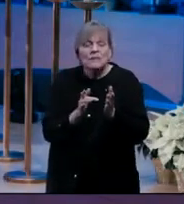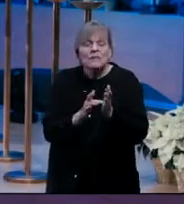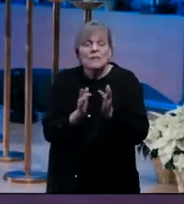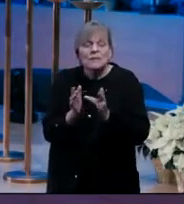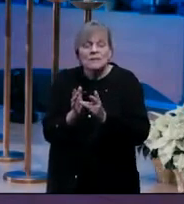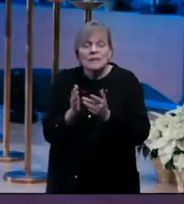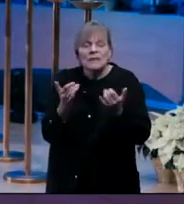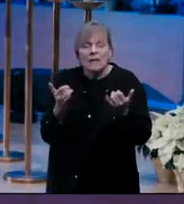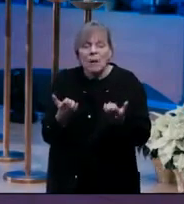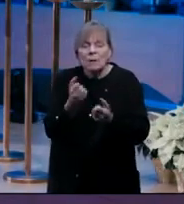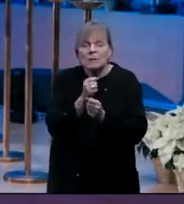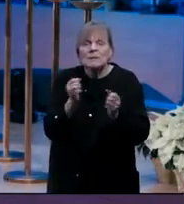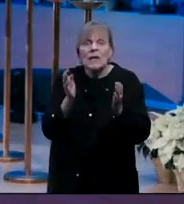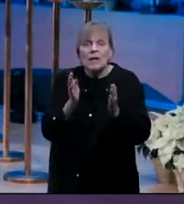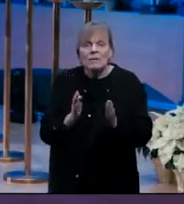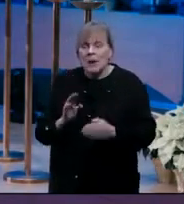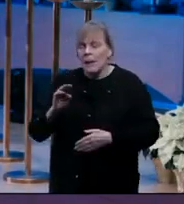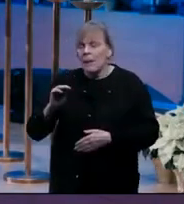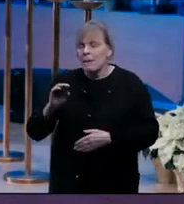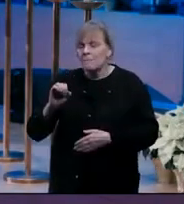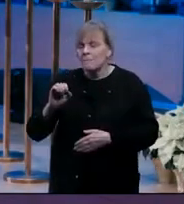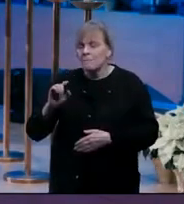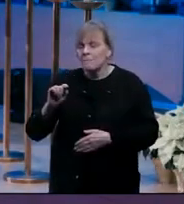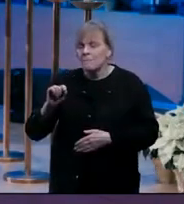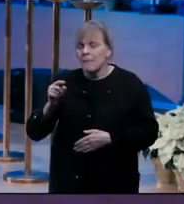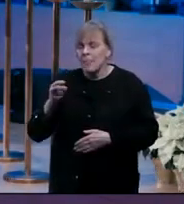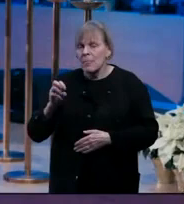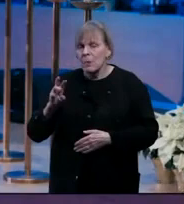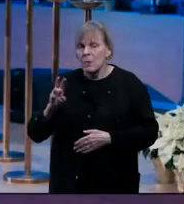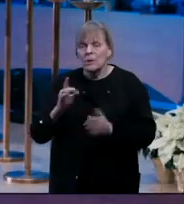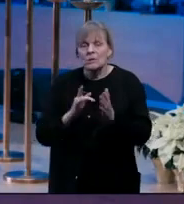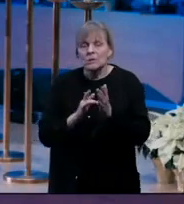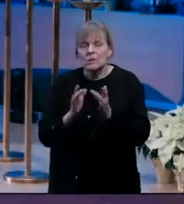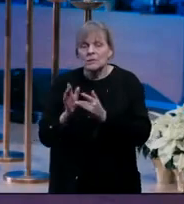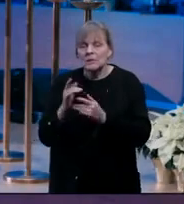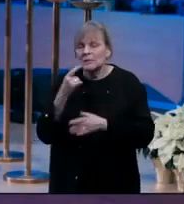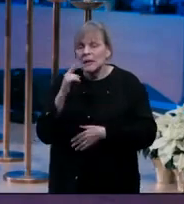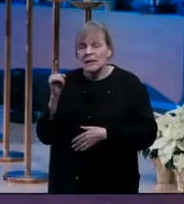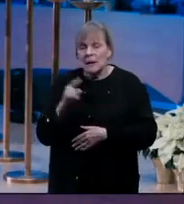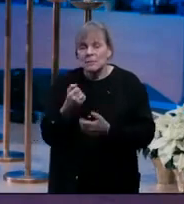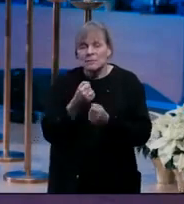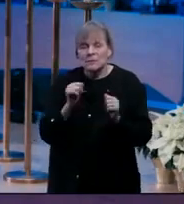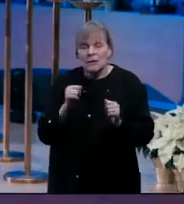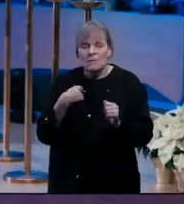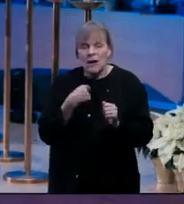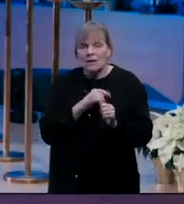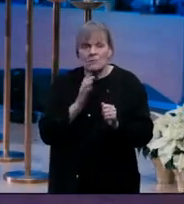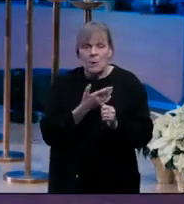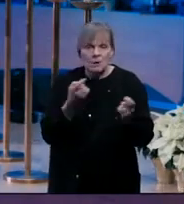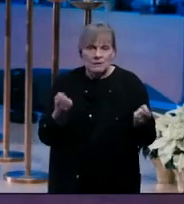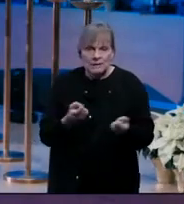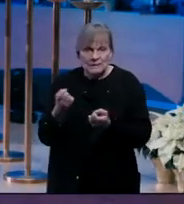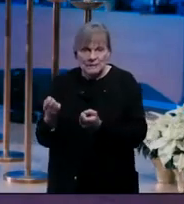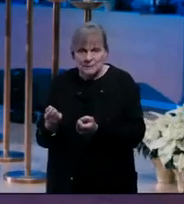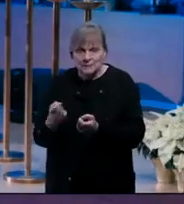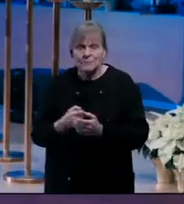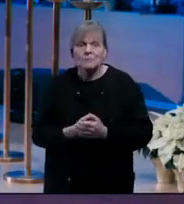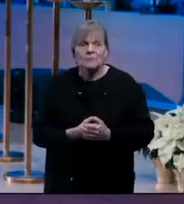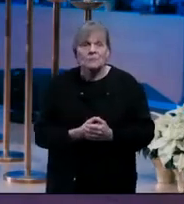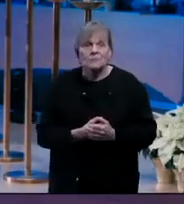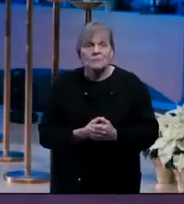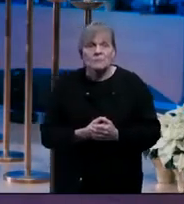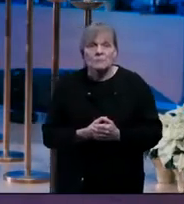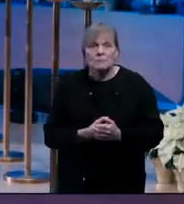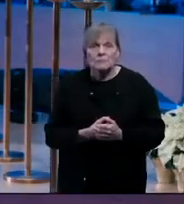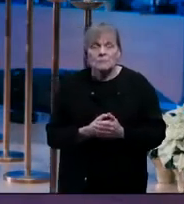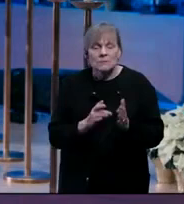Jesus is the Savior. In Matthew, it says Jesus means he came to save us from our sins. But not only that,